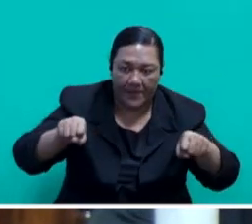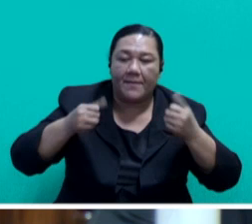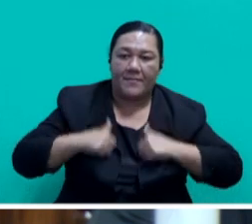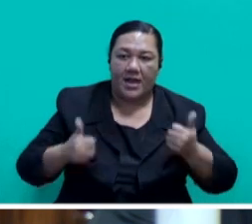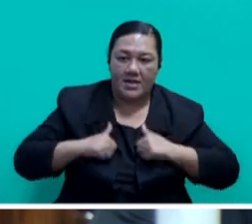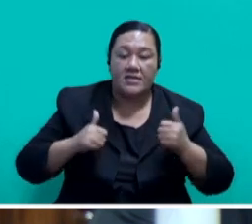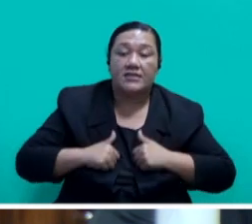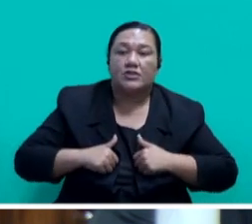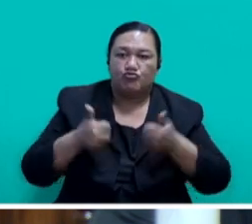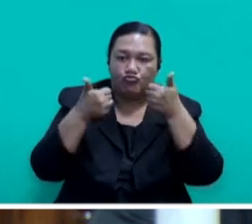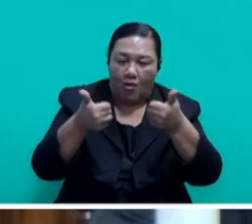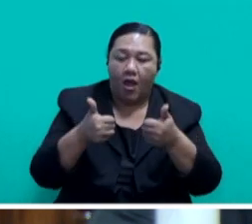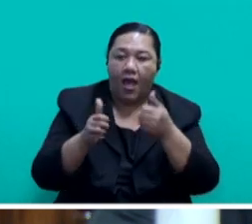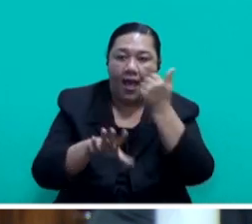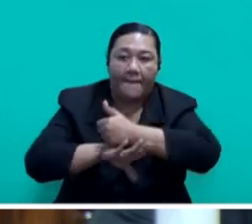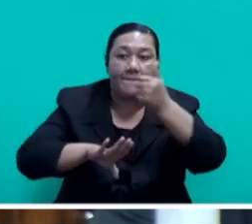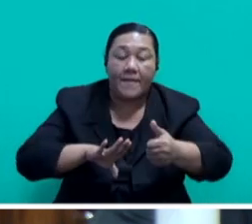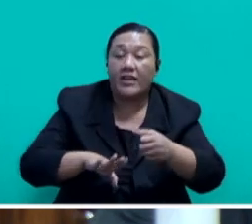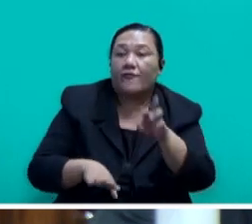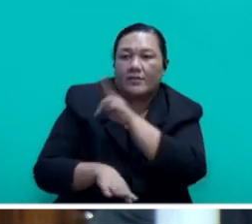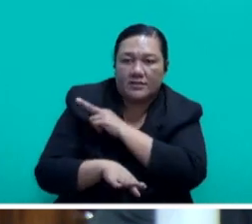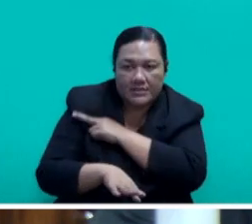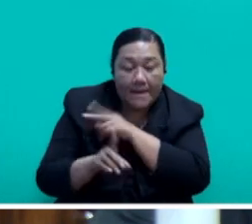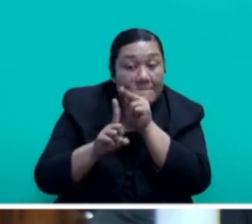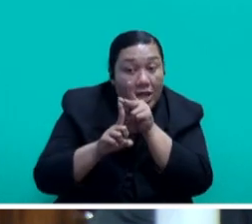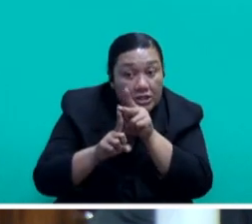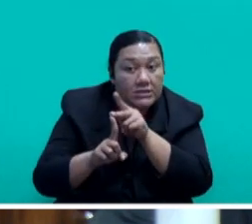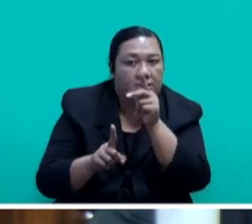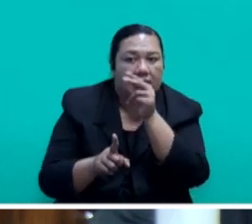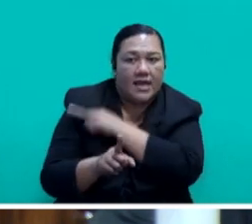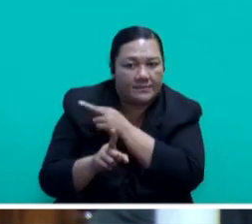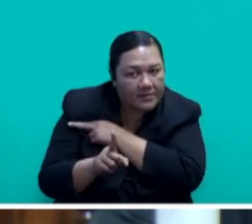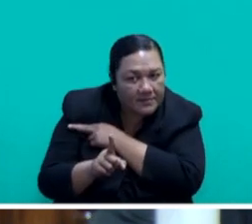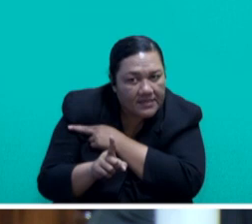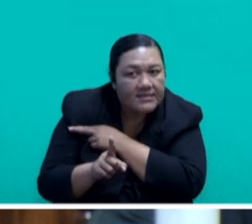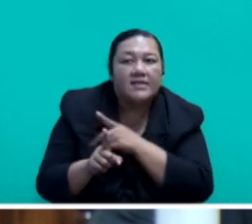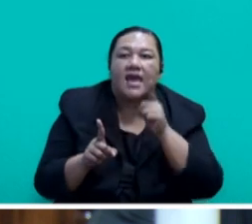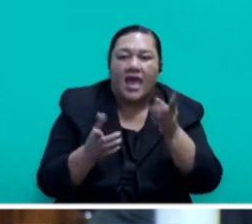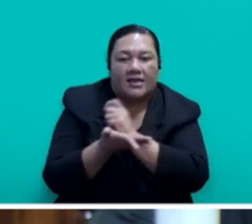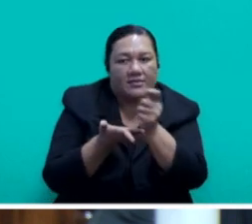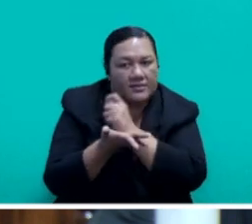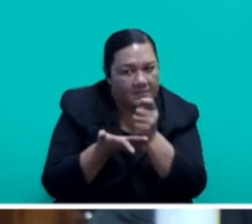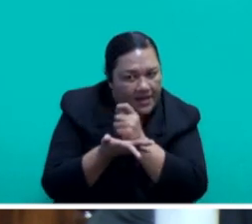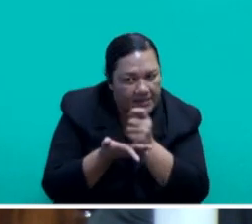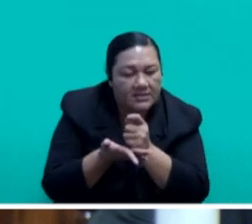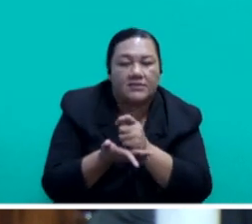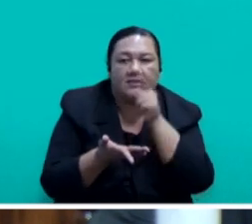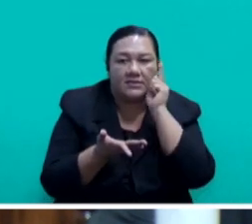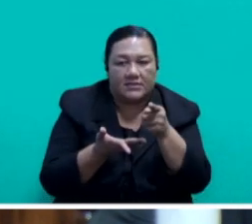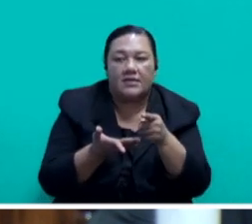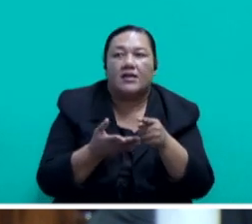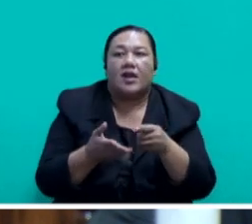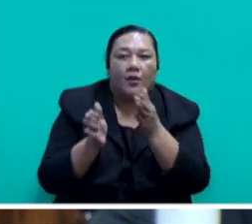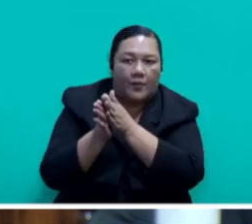that prioritizes accountability, transparency, and timely completion of vital projects